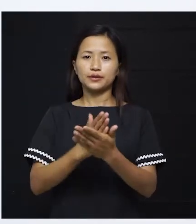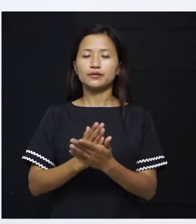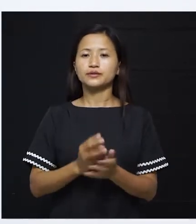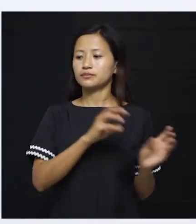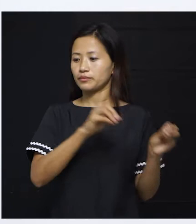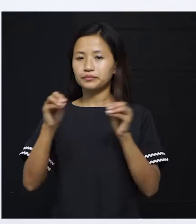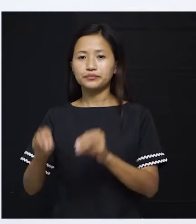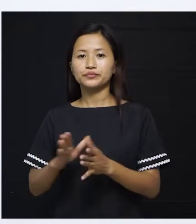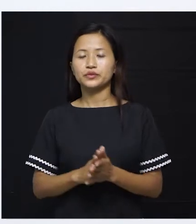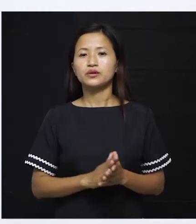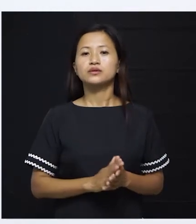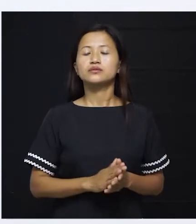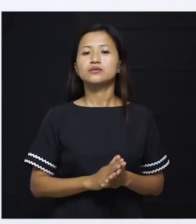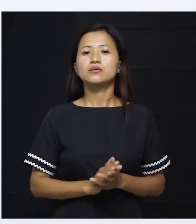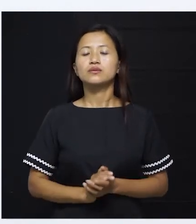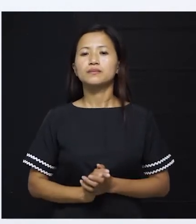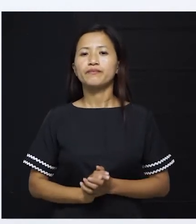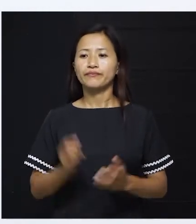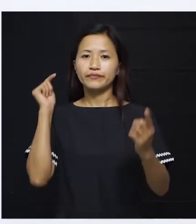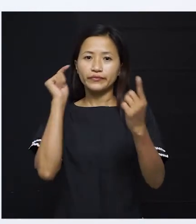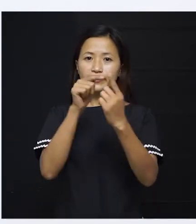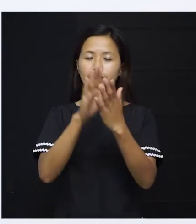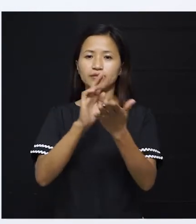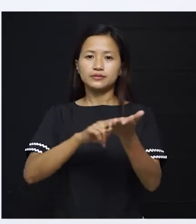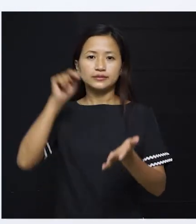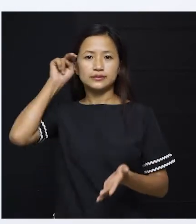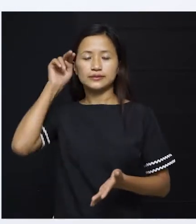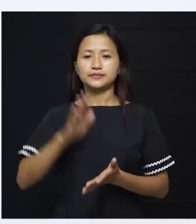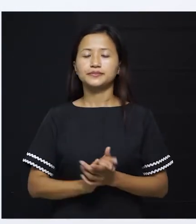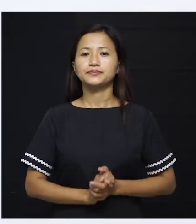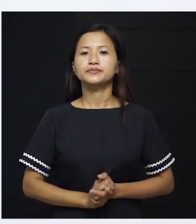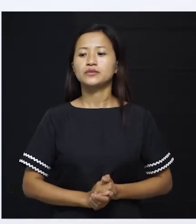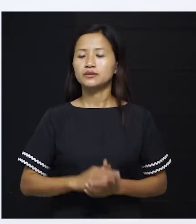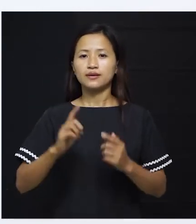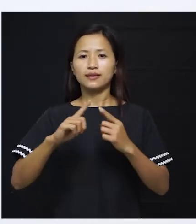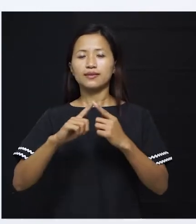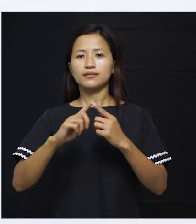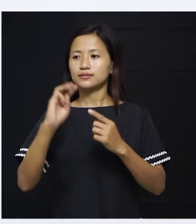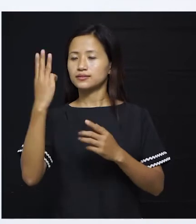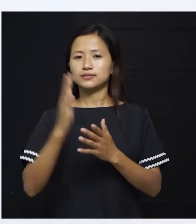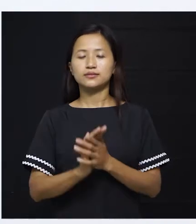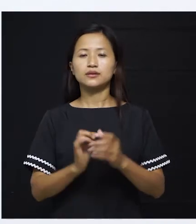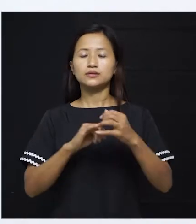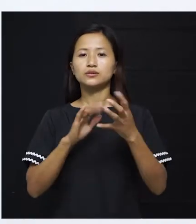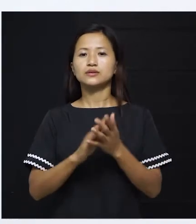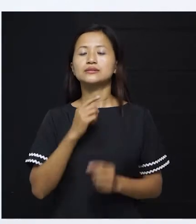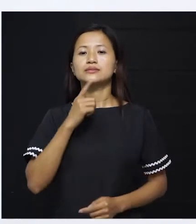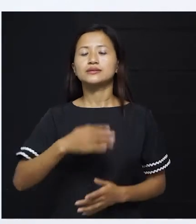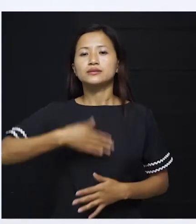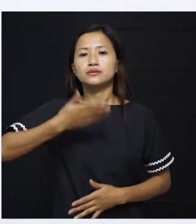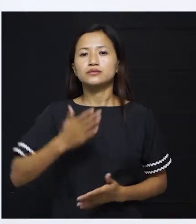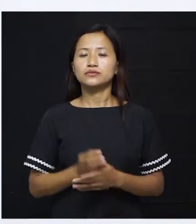have migrated, shifted from till Nagaland. And in the third subtopic, I will explain to you